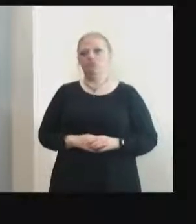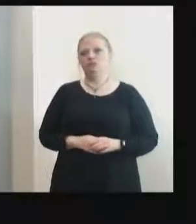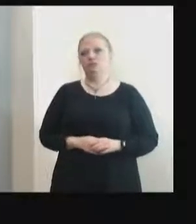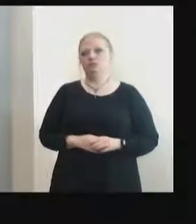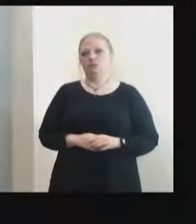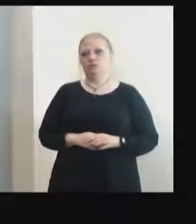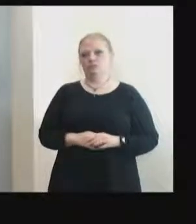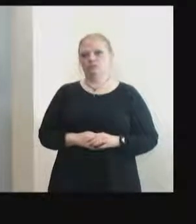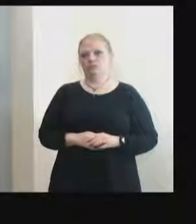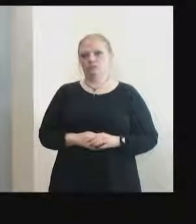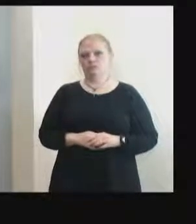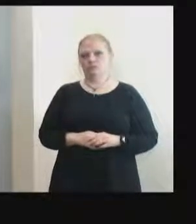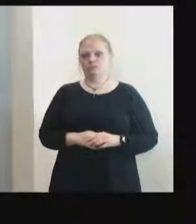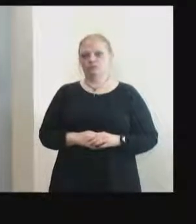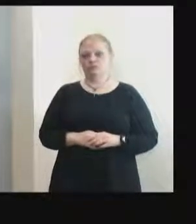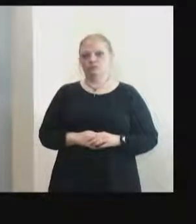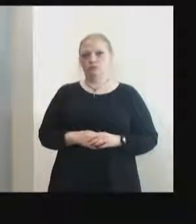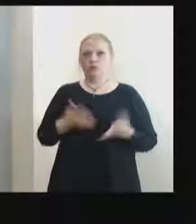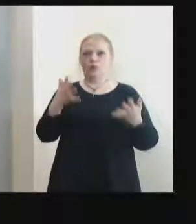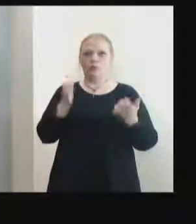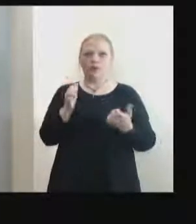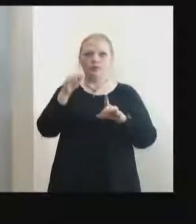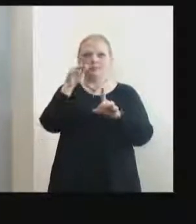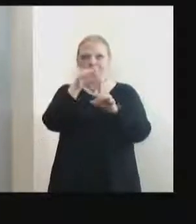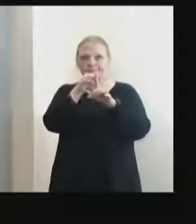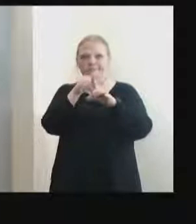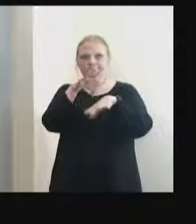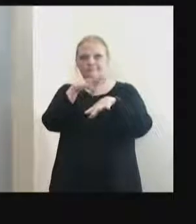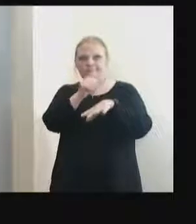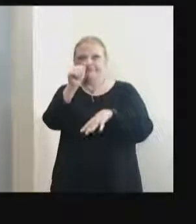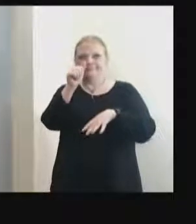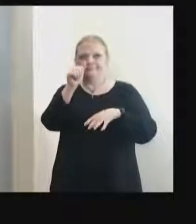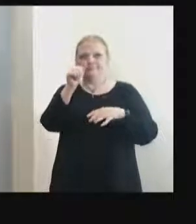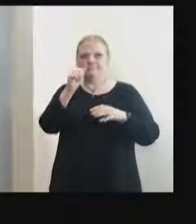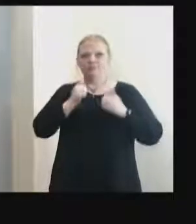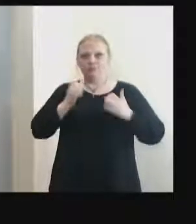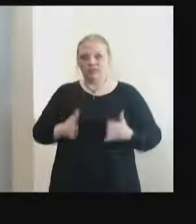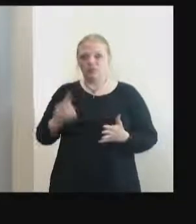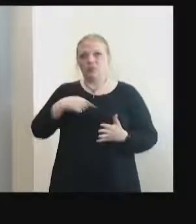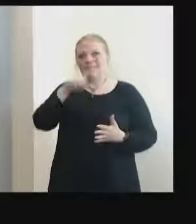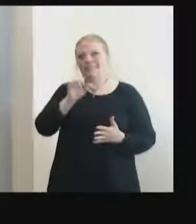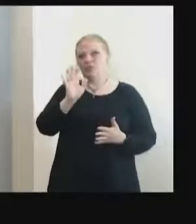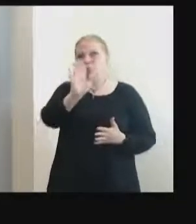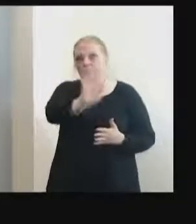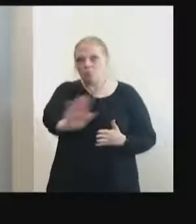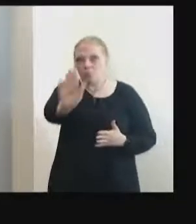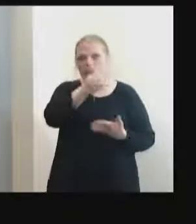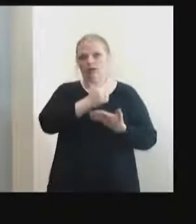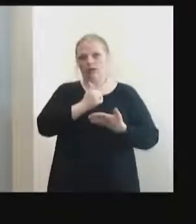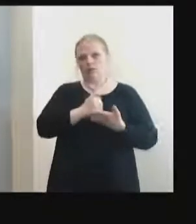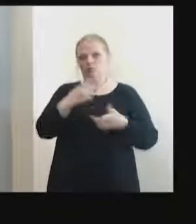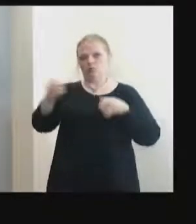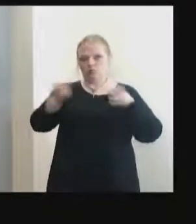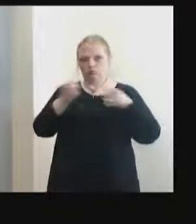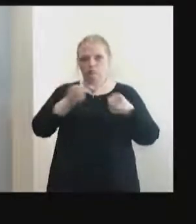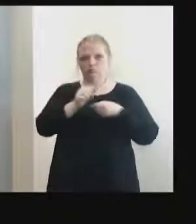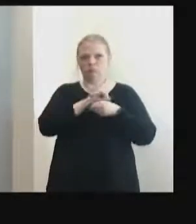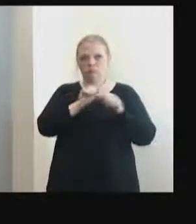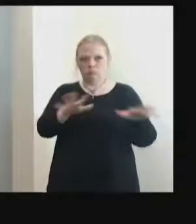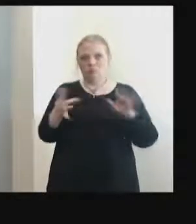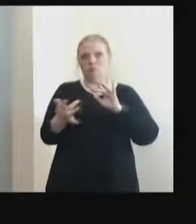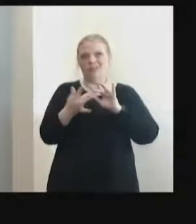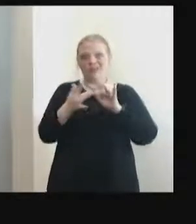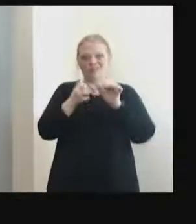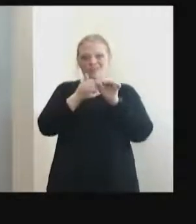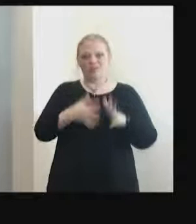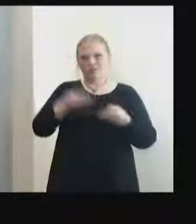call out to Erie County residents, we need your help with controlling this pandemic. We've been informed by our contact tracers that